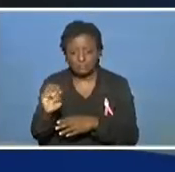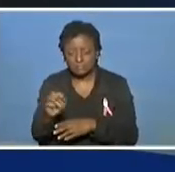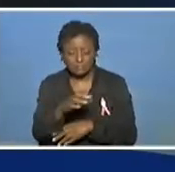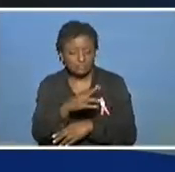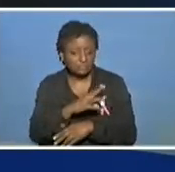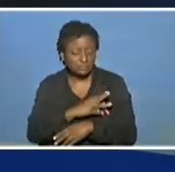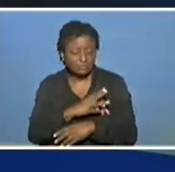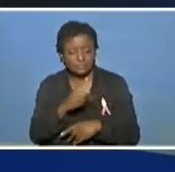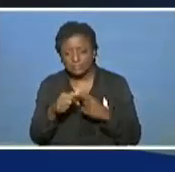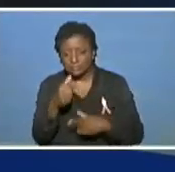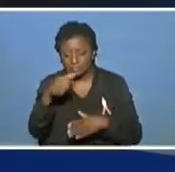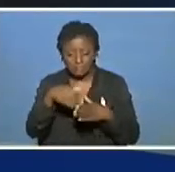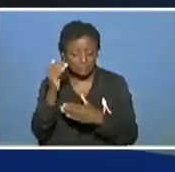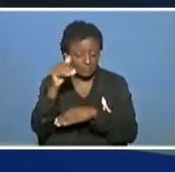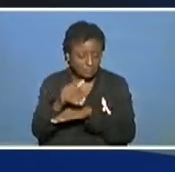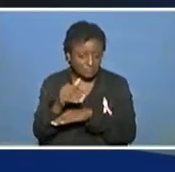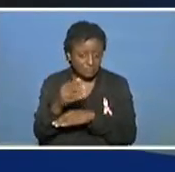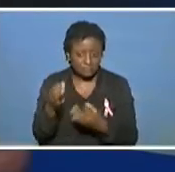the night, if I have nothing to do,